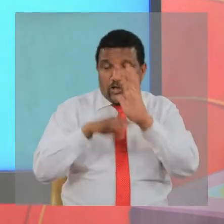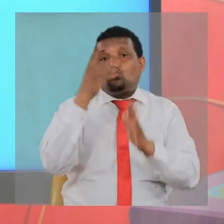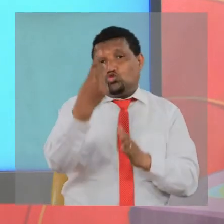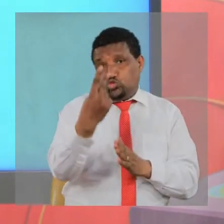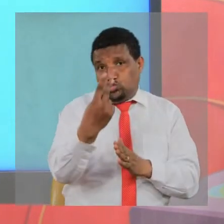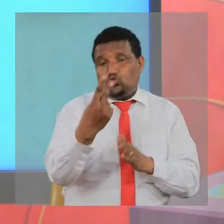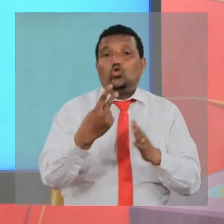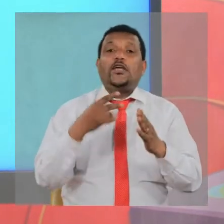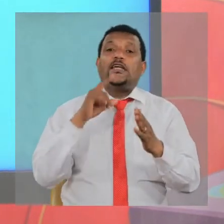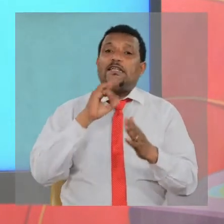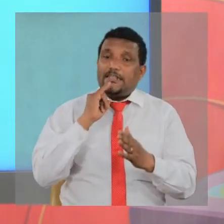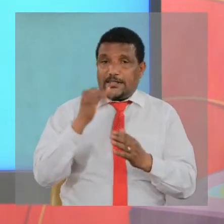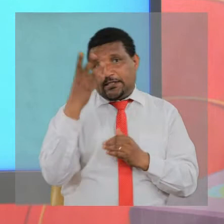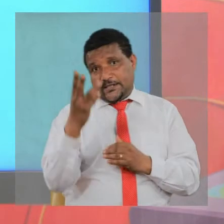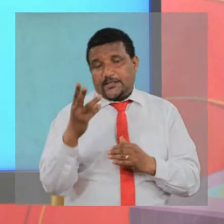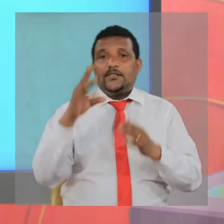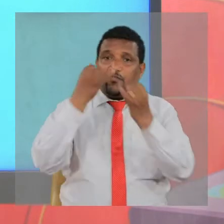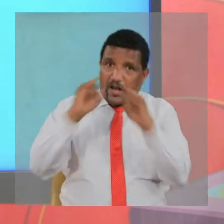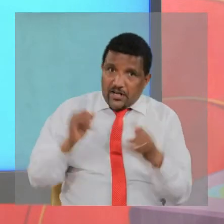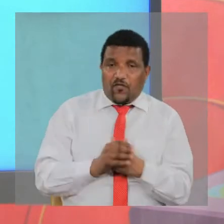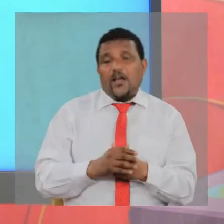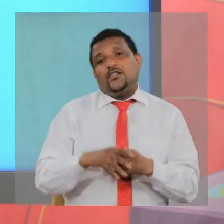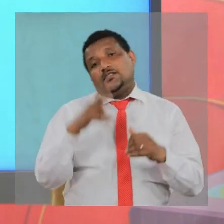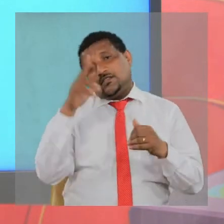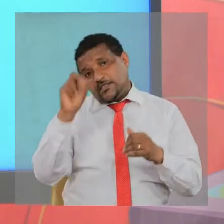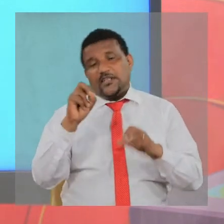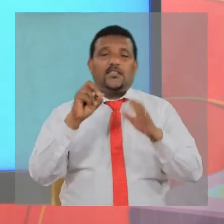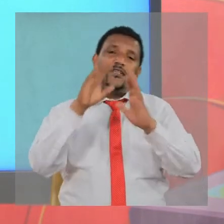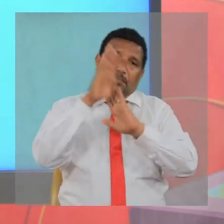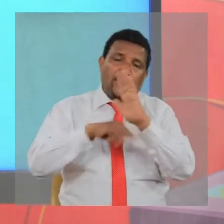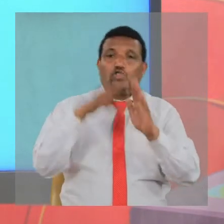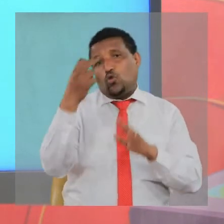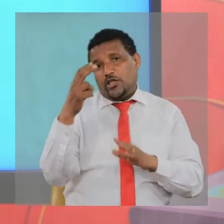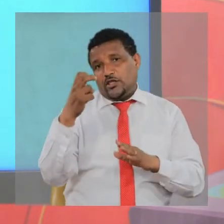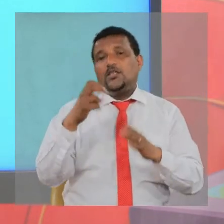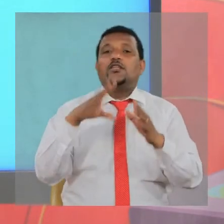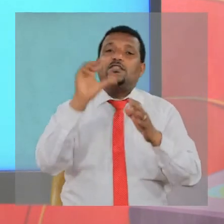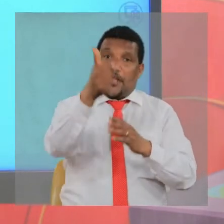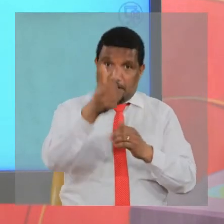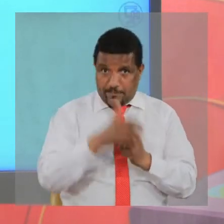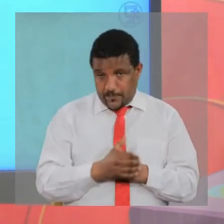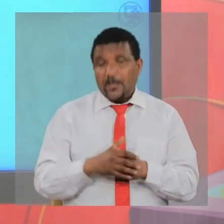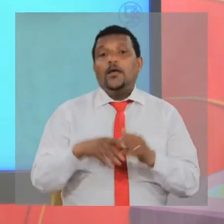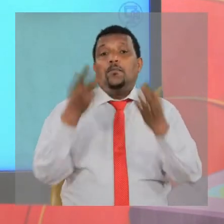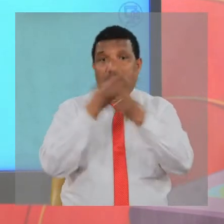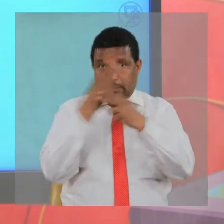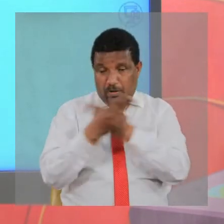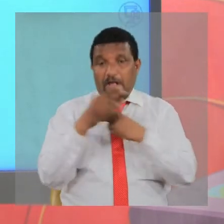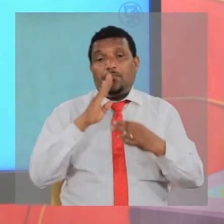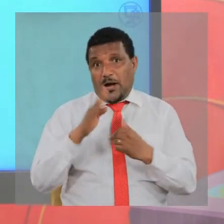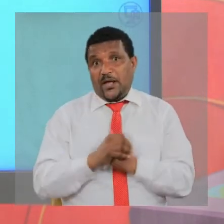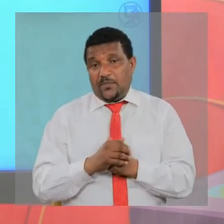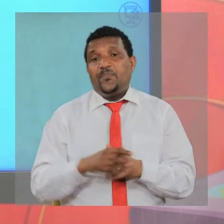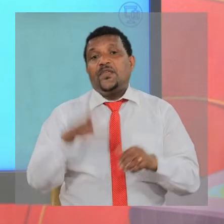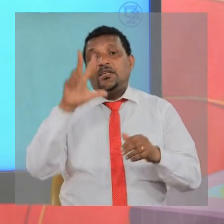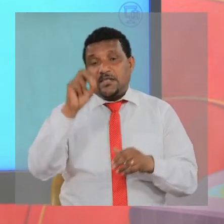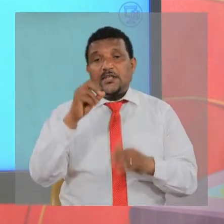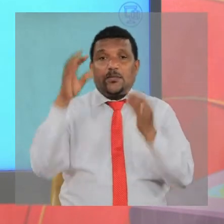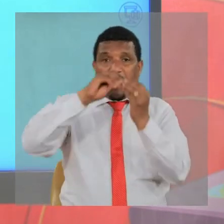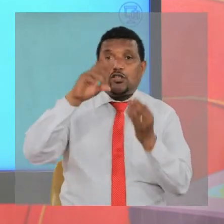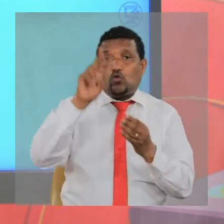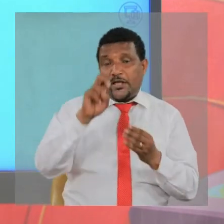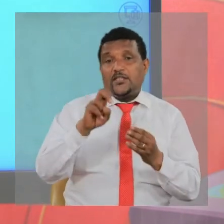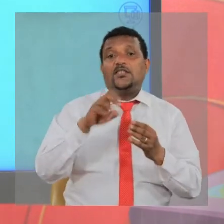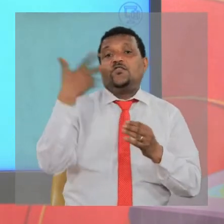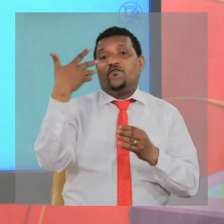2 is 6 divided by 30 minus 20 is 10 multiplied by 30 plus